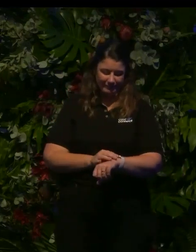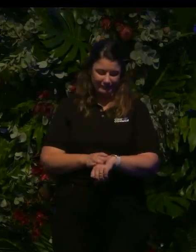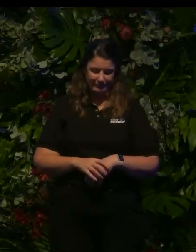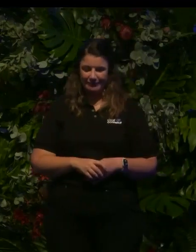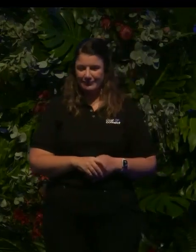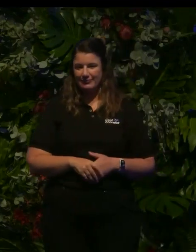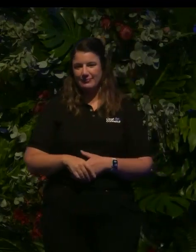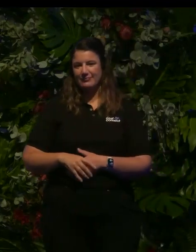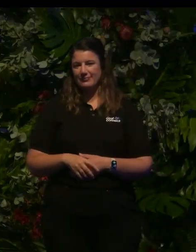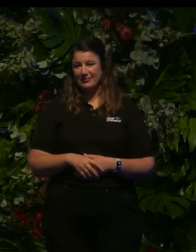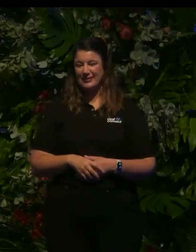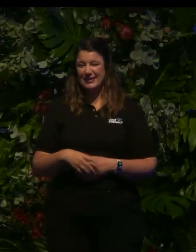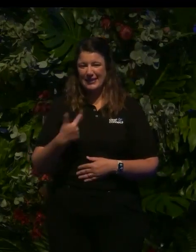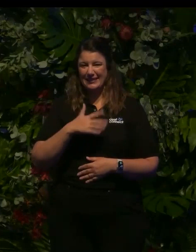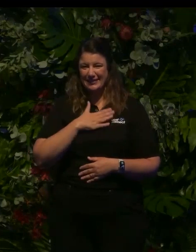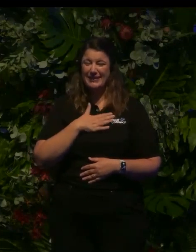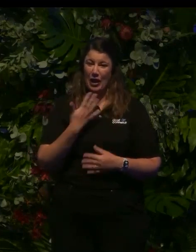It hurts him as well. I'm